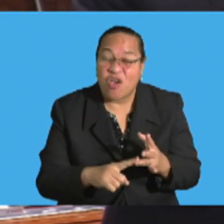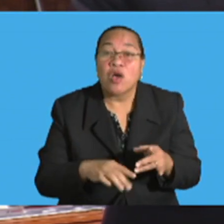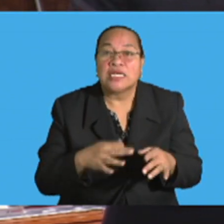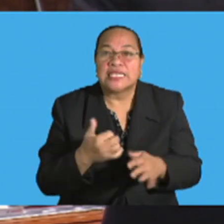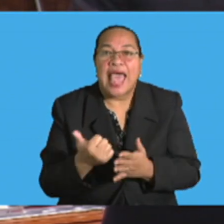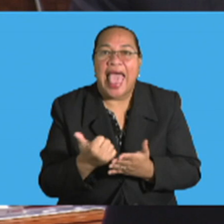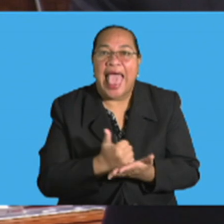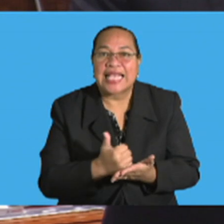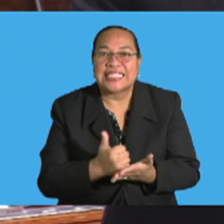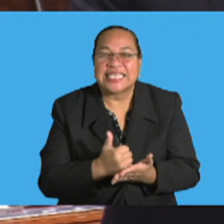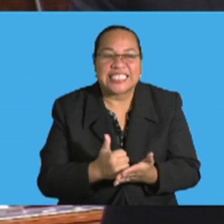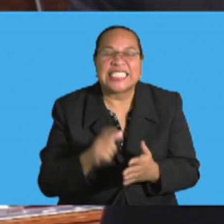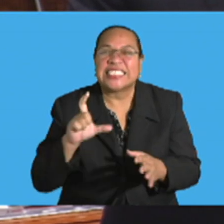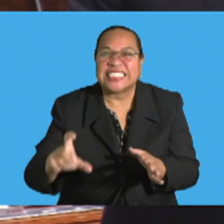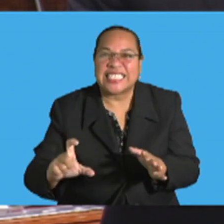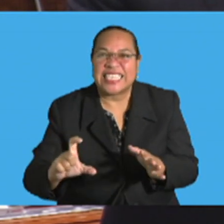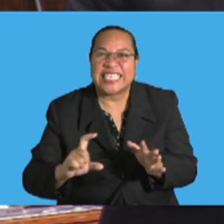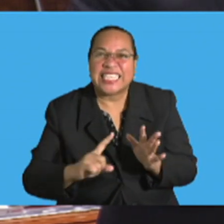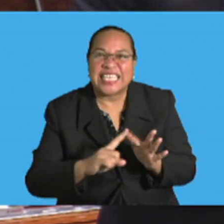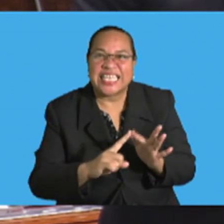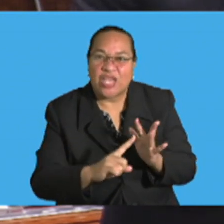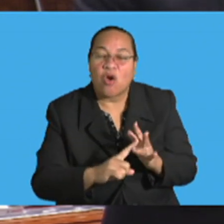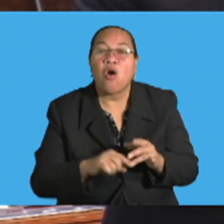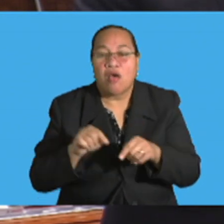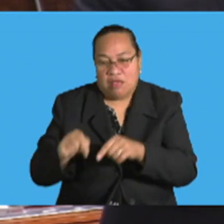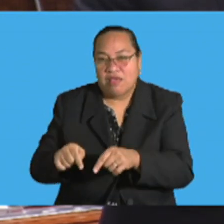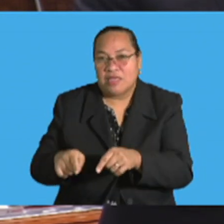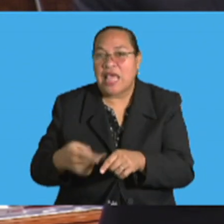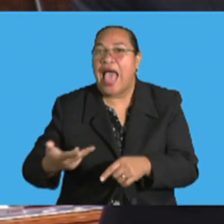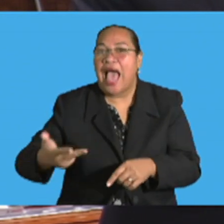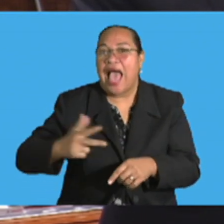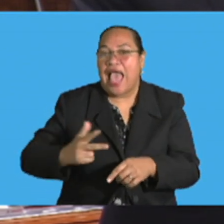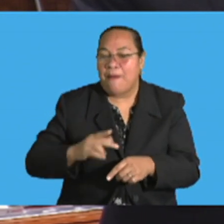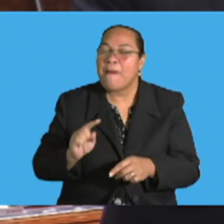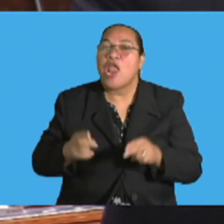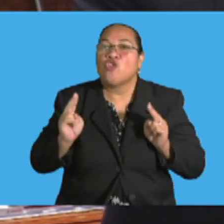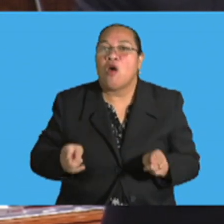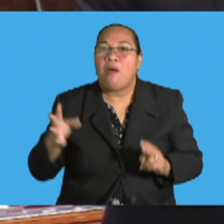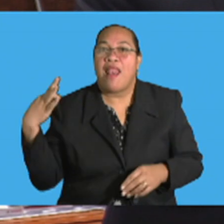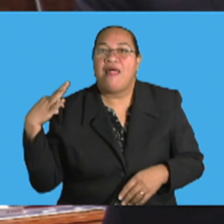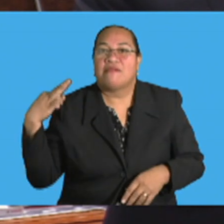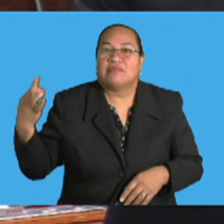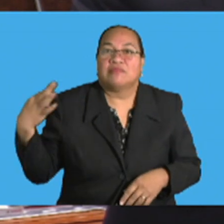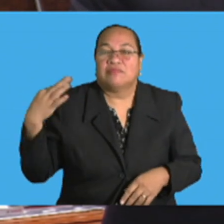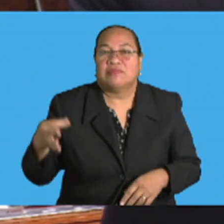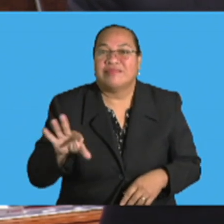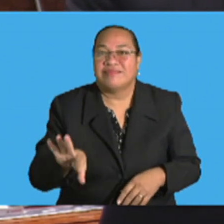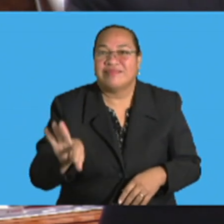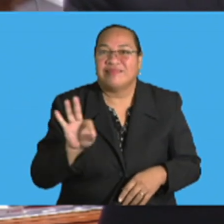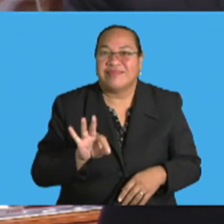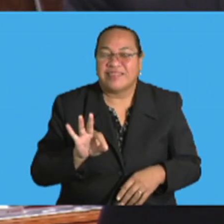CEO. He, like everybody else, has to go through a normal application process. I understand that the board has appointed